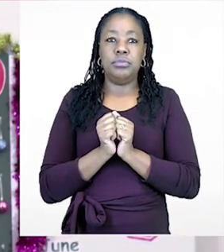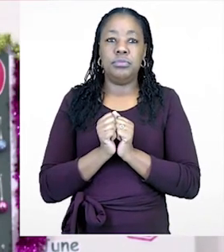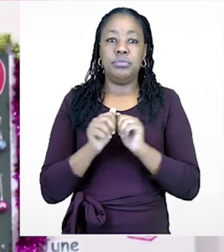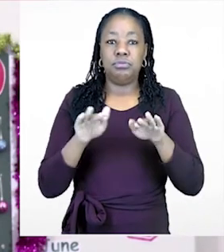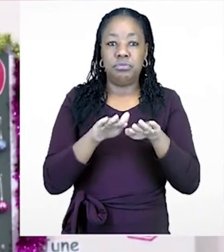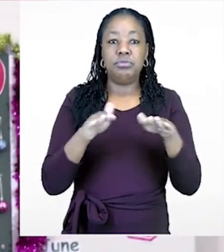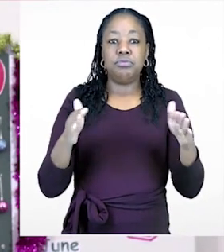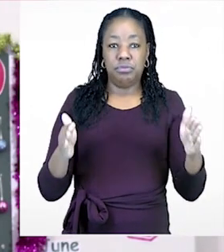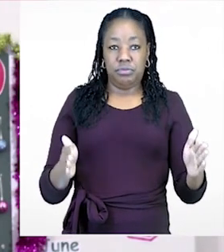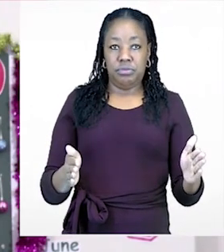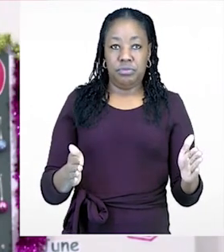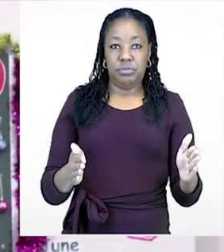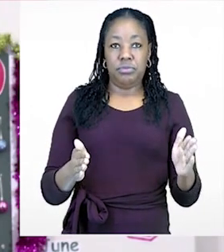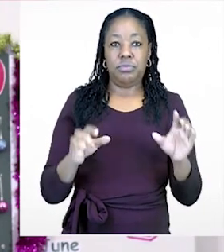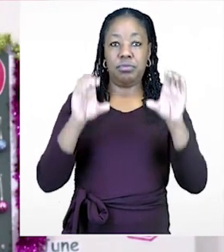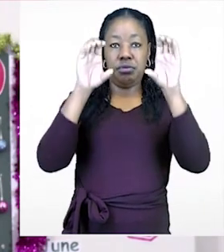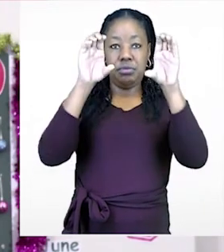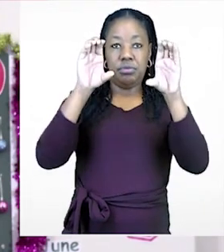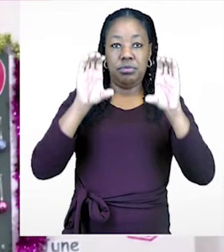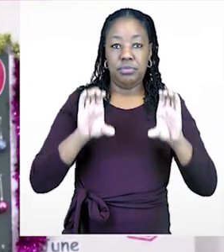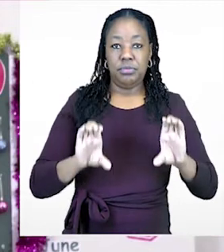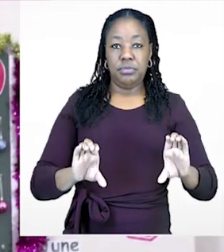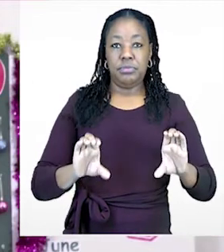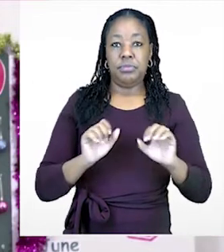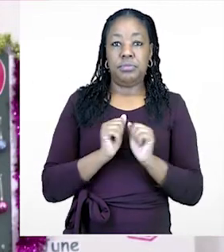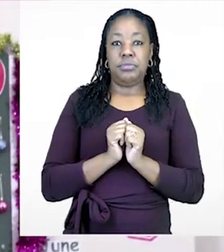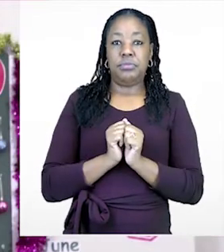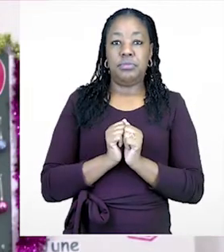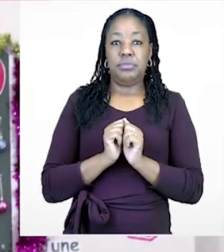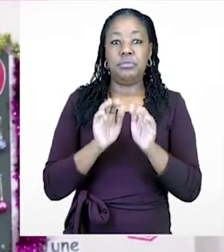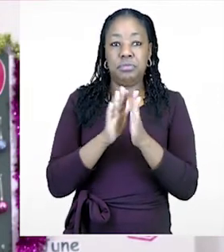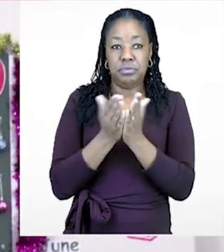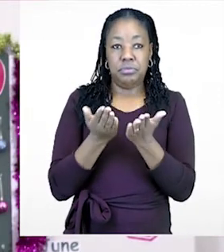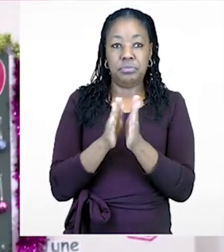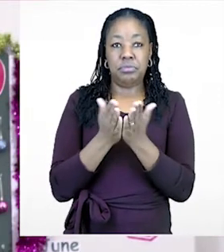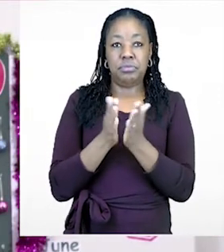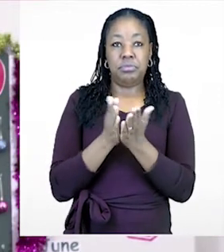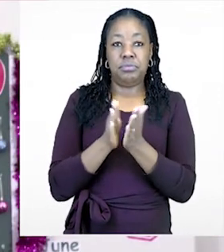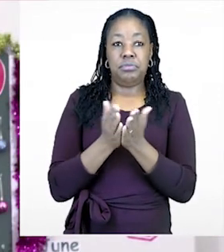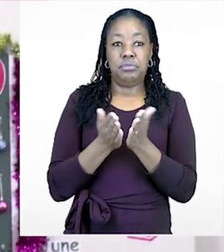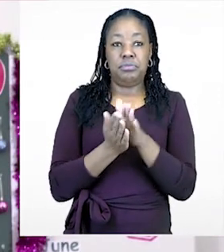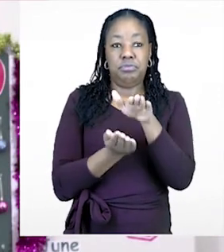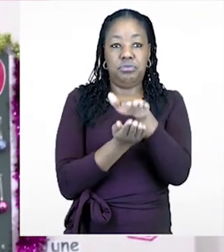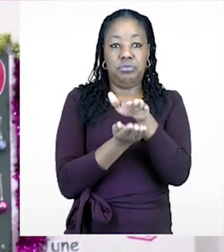desk, the board, and we have some books as well. Here they